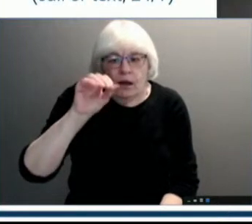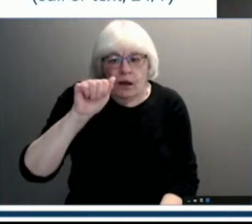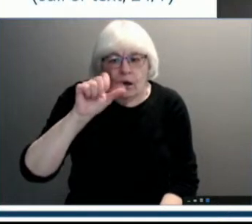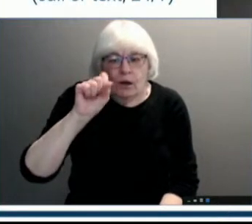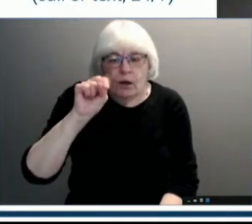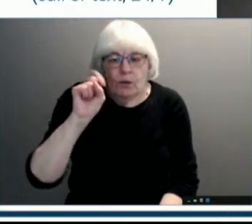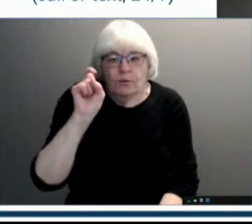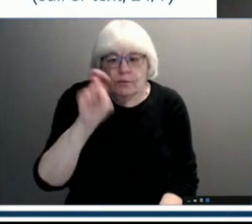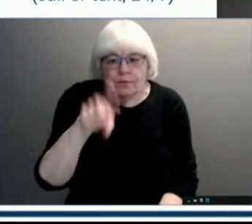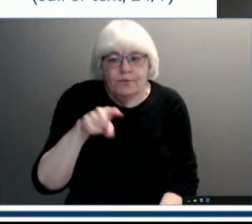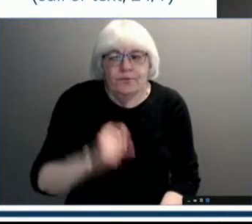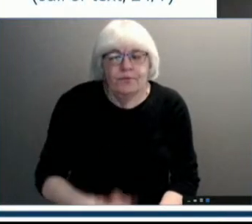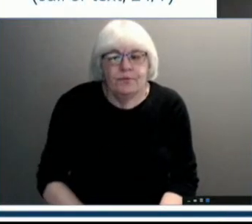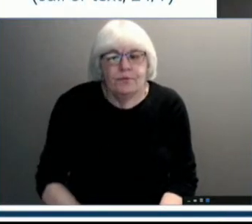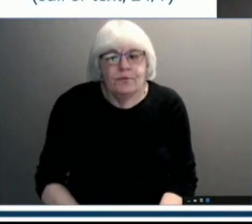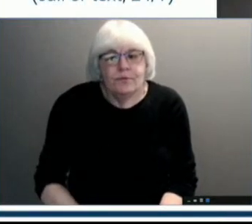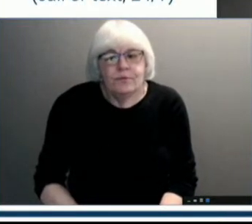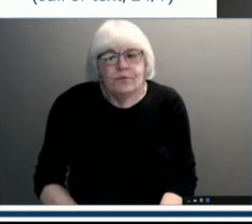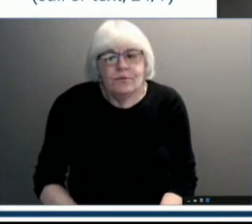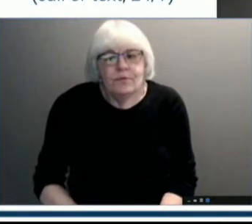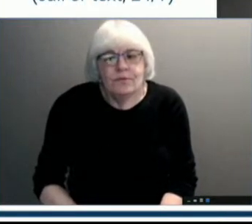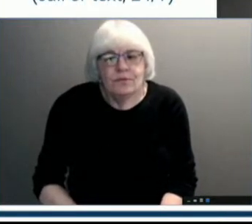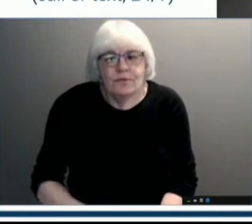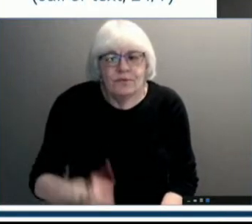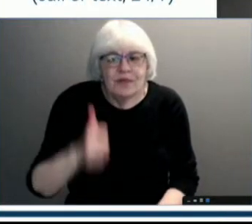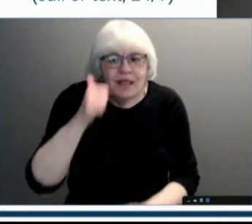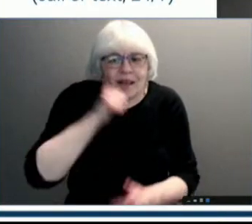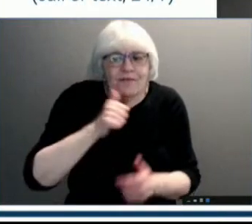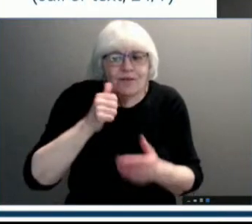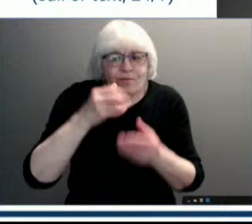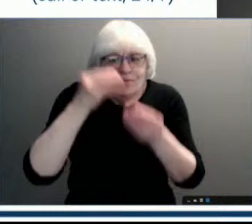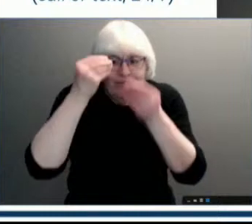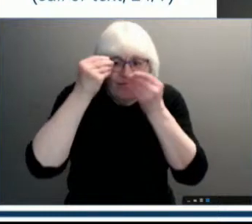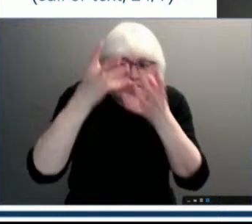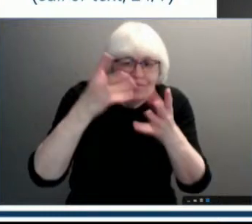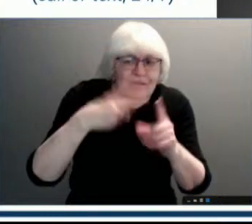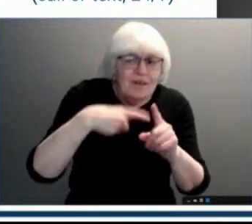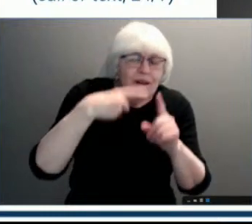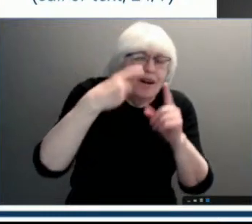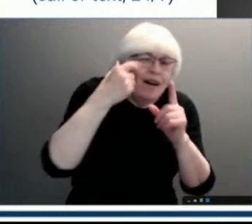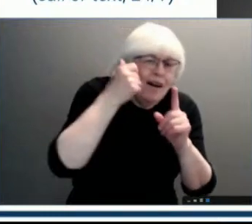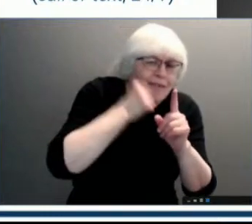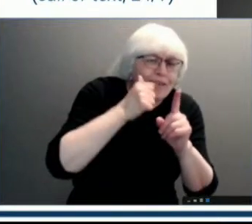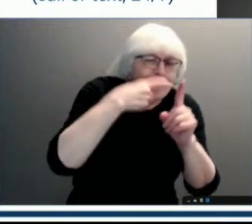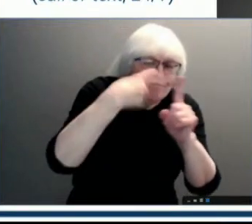that weekly case totals are more representative of COVID activity. Obviously, this would be a major